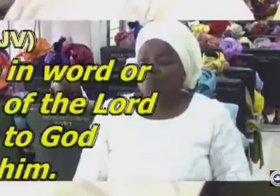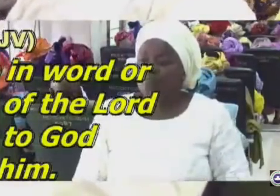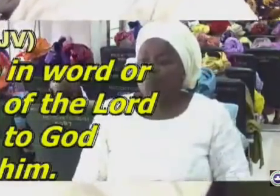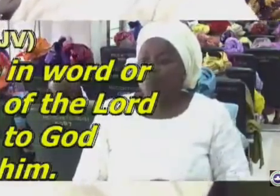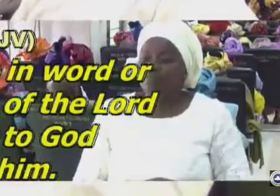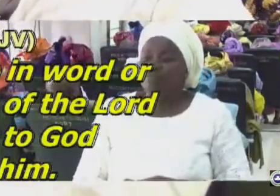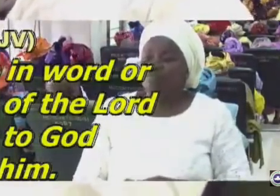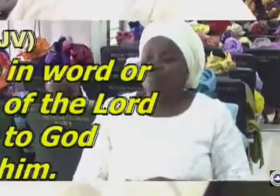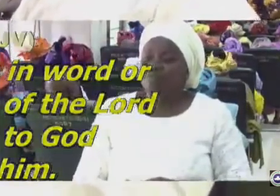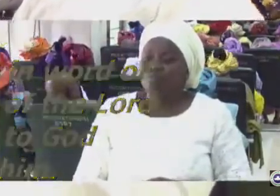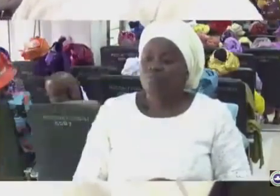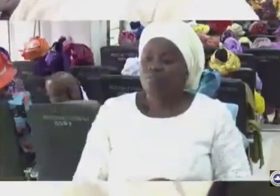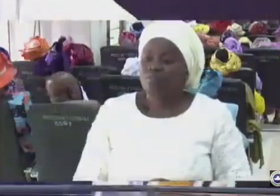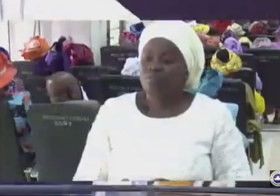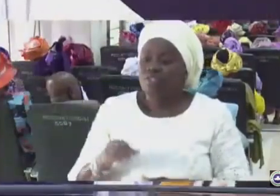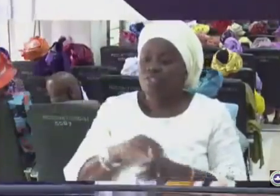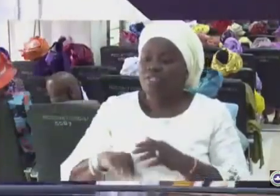give thanks.